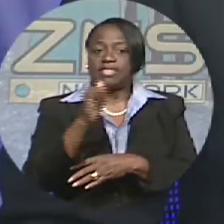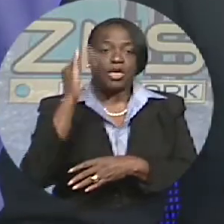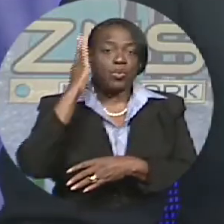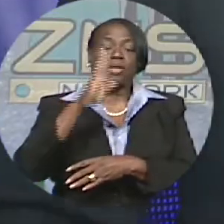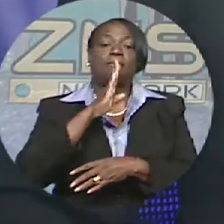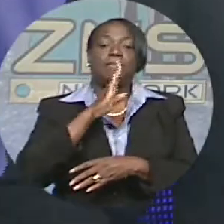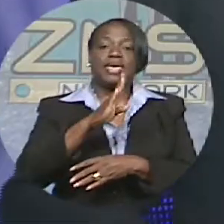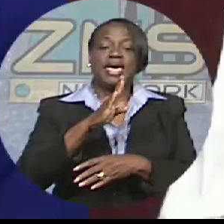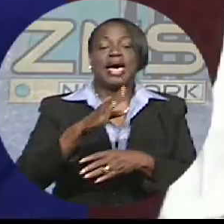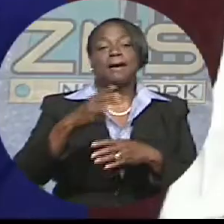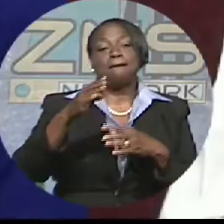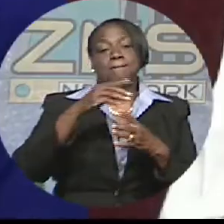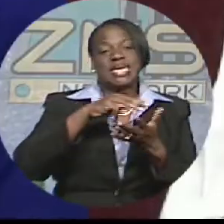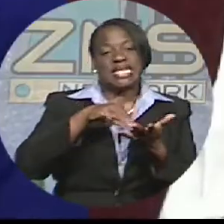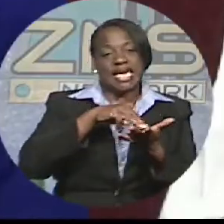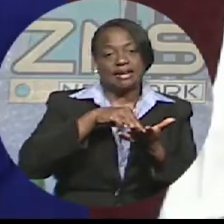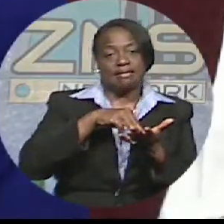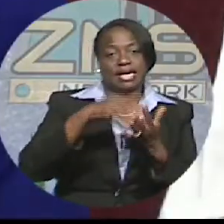mediator.